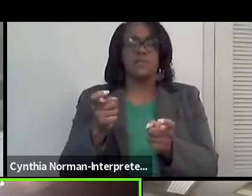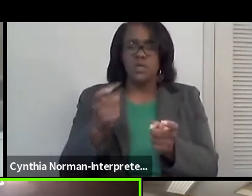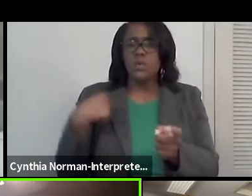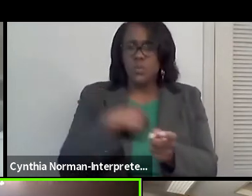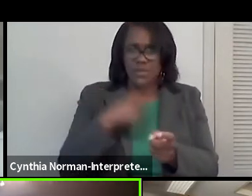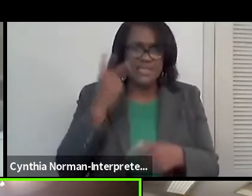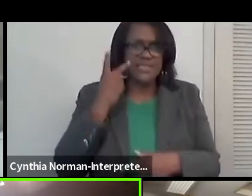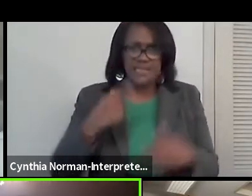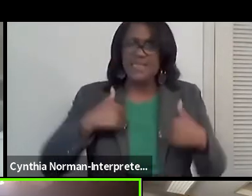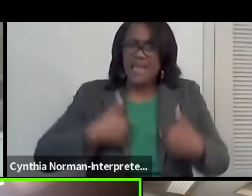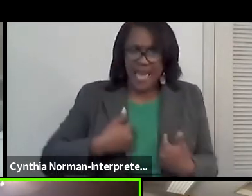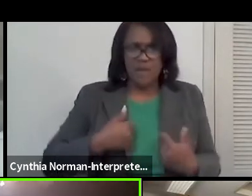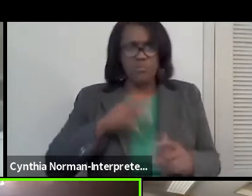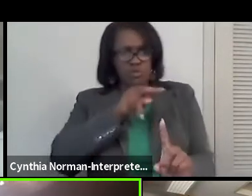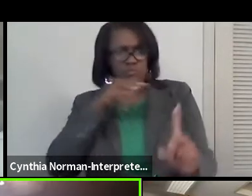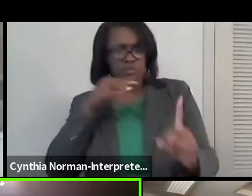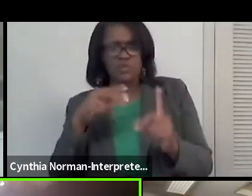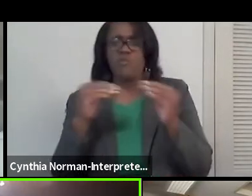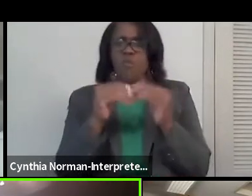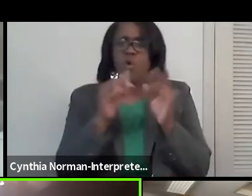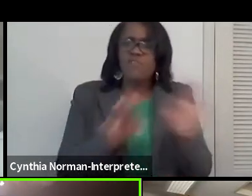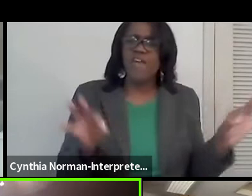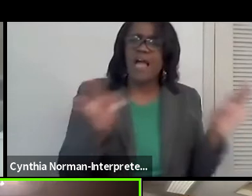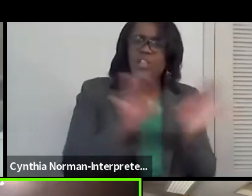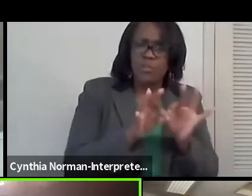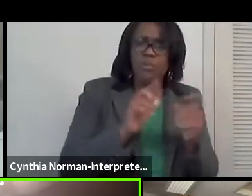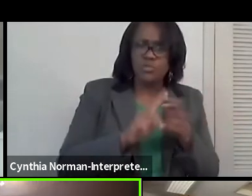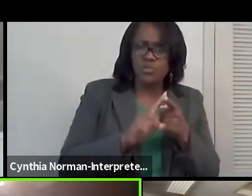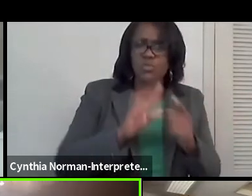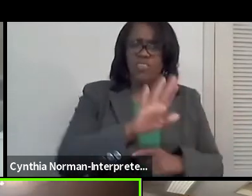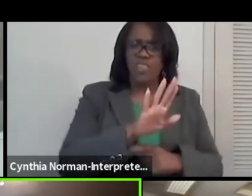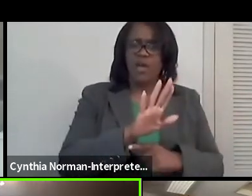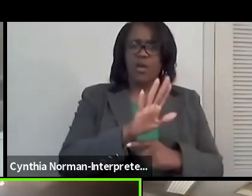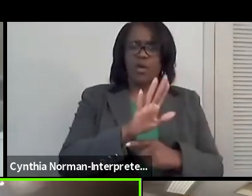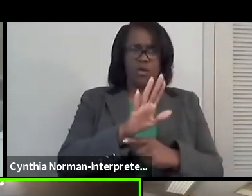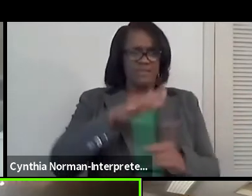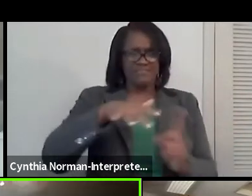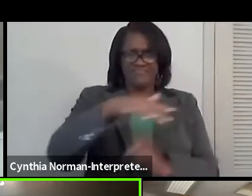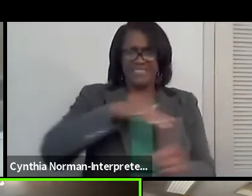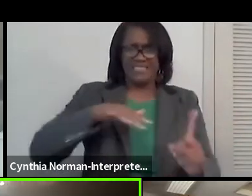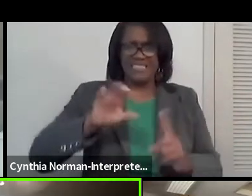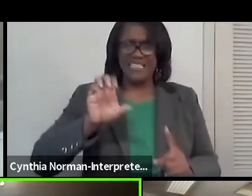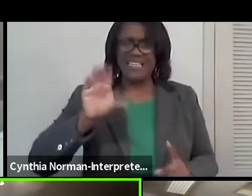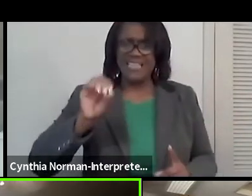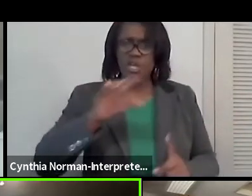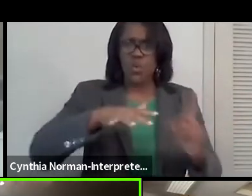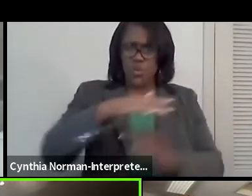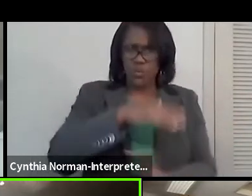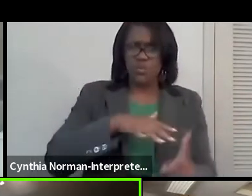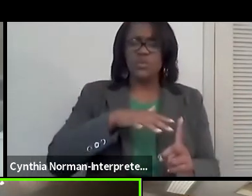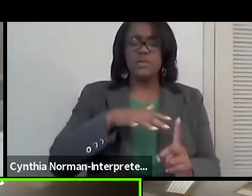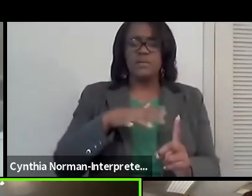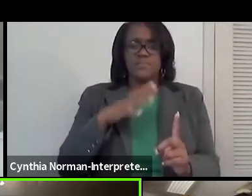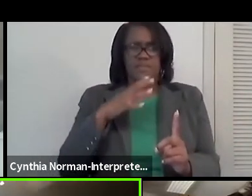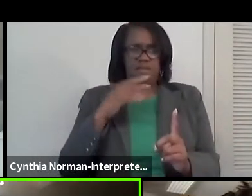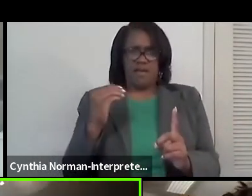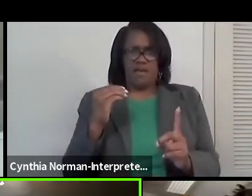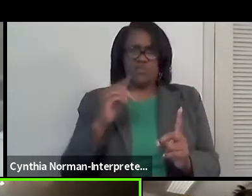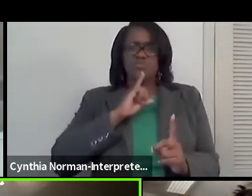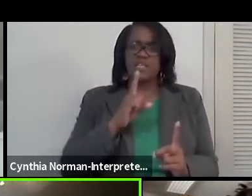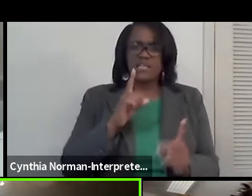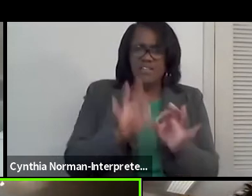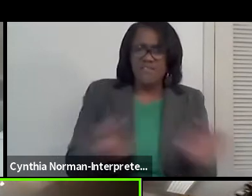animals as valuable to their ecosystems, but also to, kind of like Chris was saying, valuable